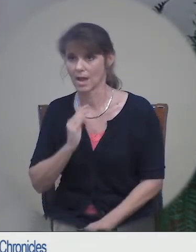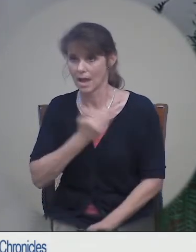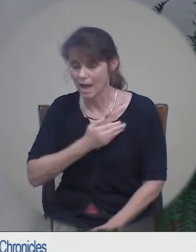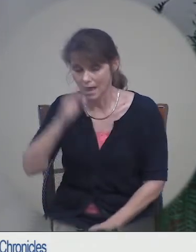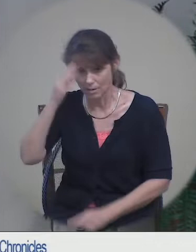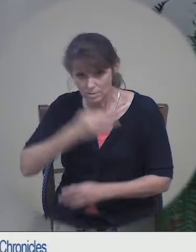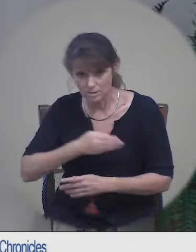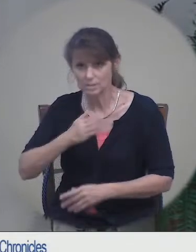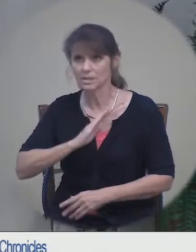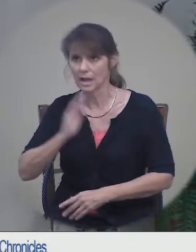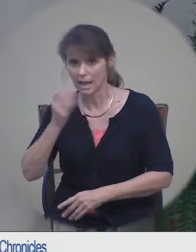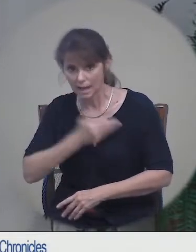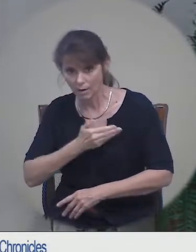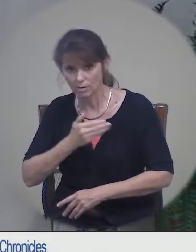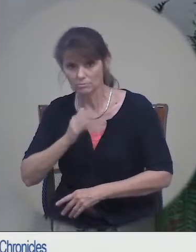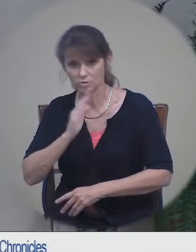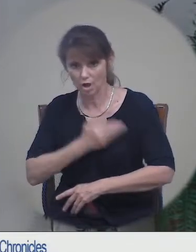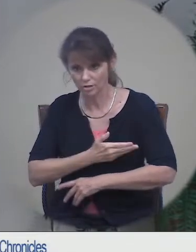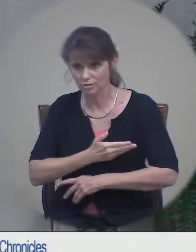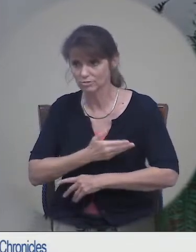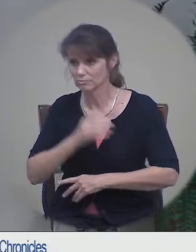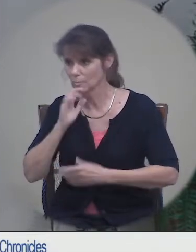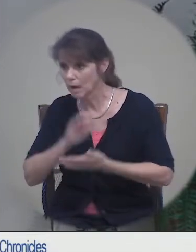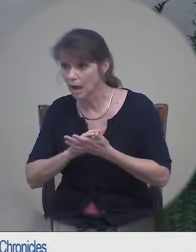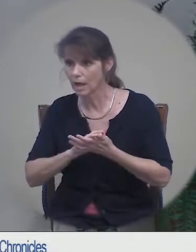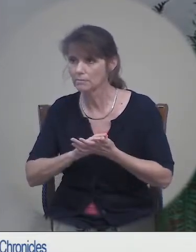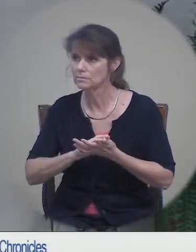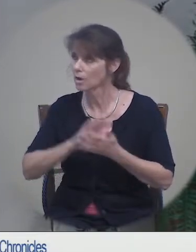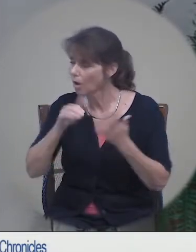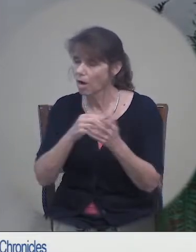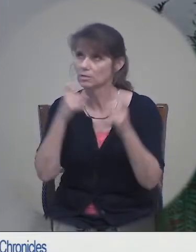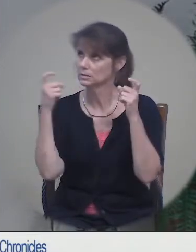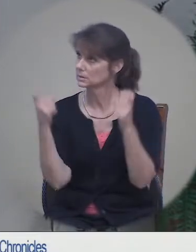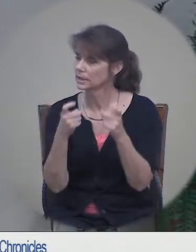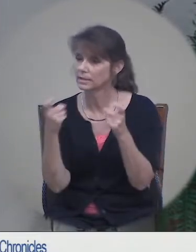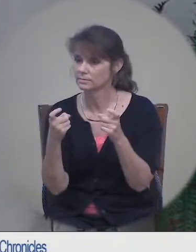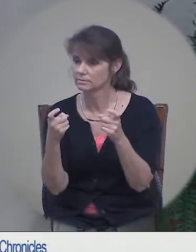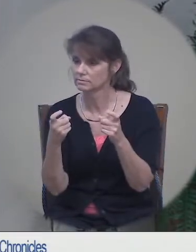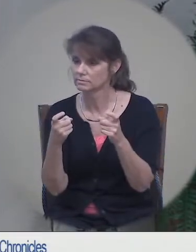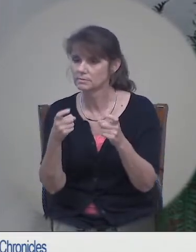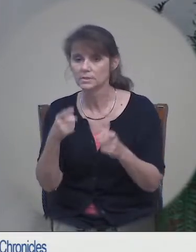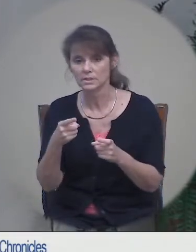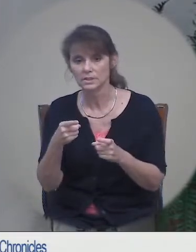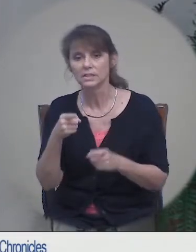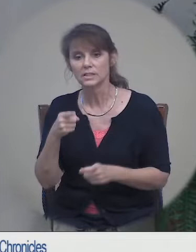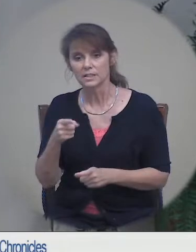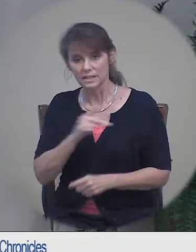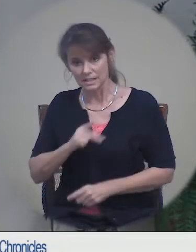daughters, and our wives are in captivity for this. Hezekiah realizes the